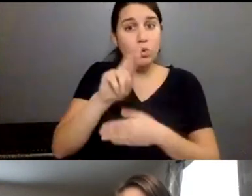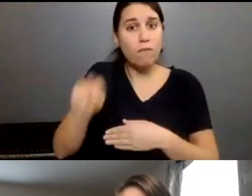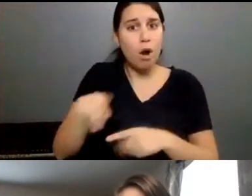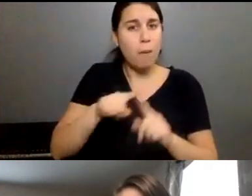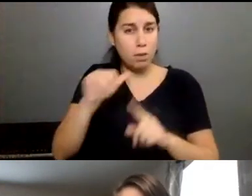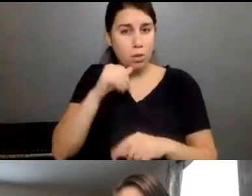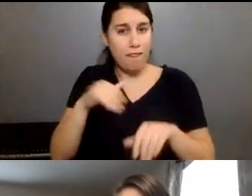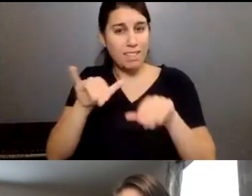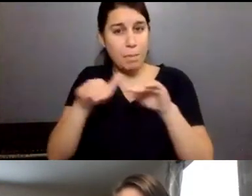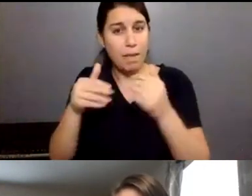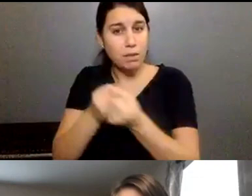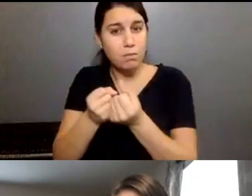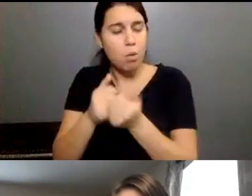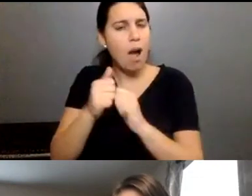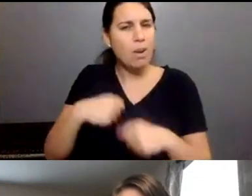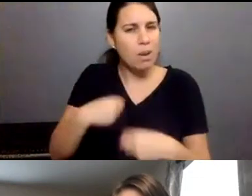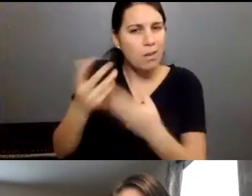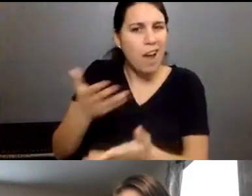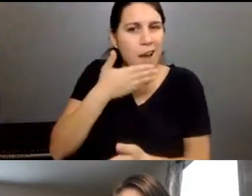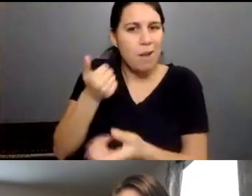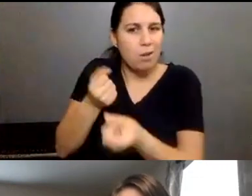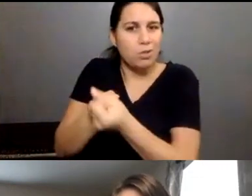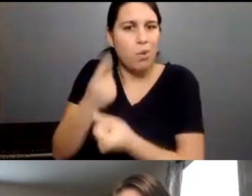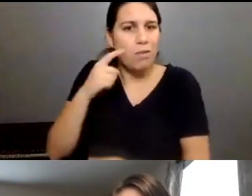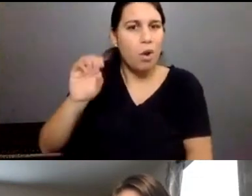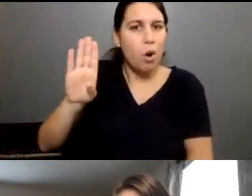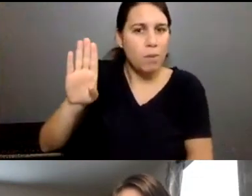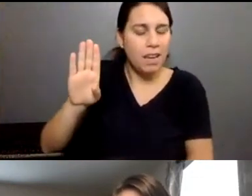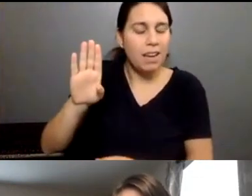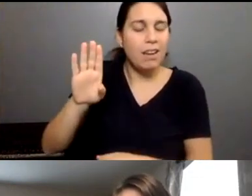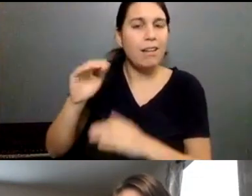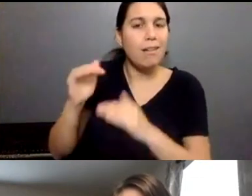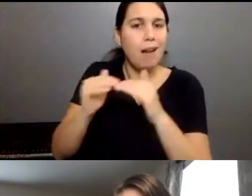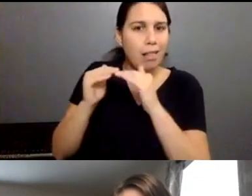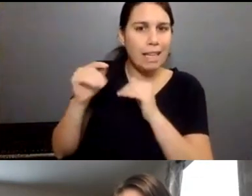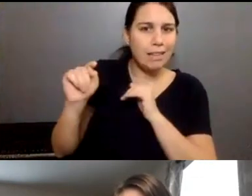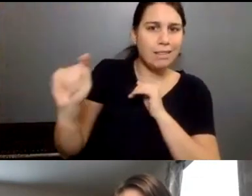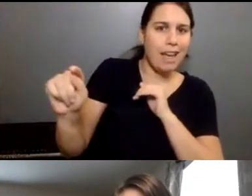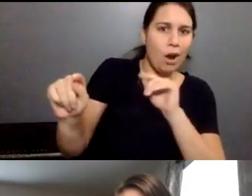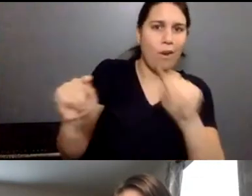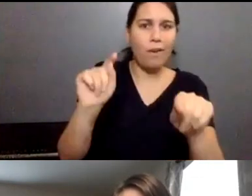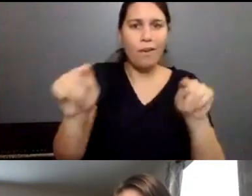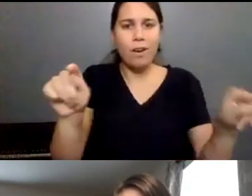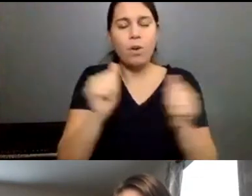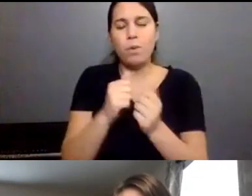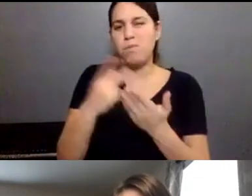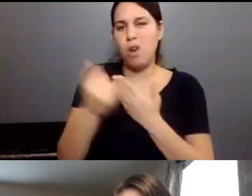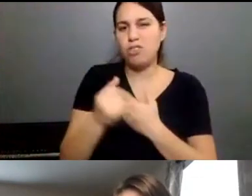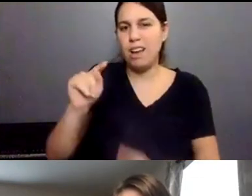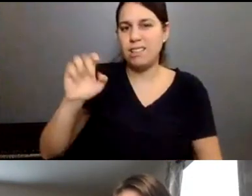think about making support better available to our obstetrical colleagues in other contexts? With Project Teach